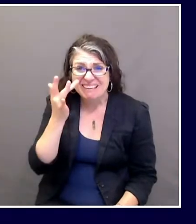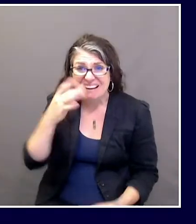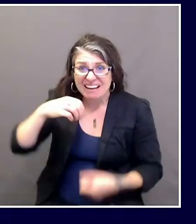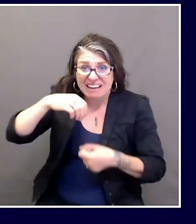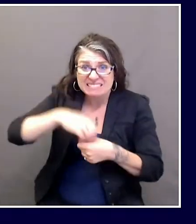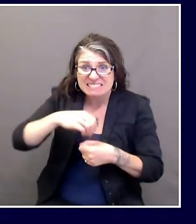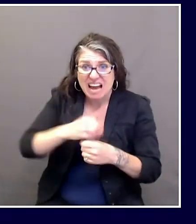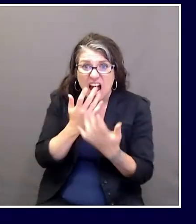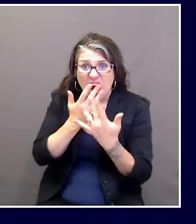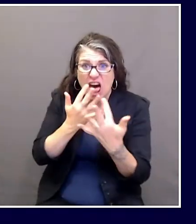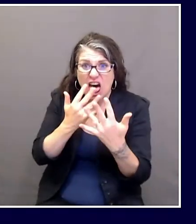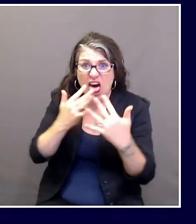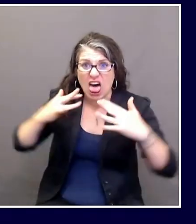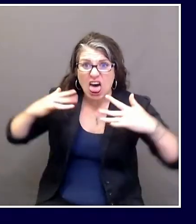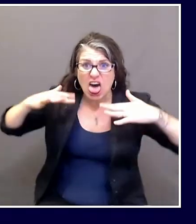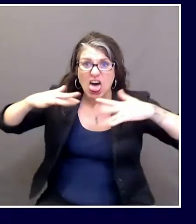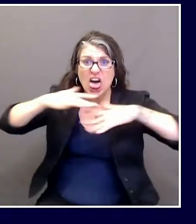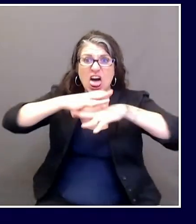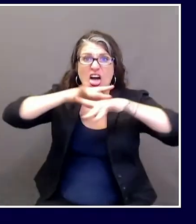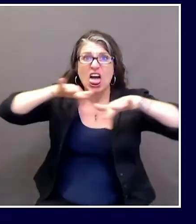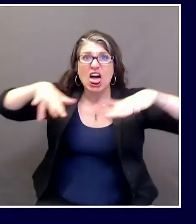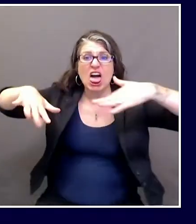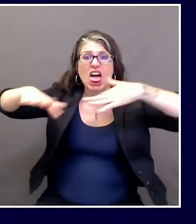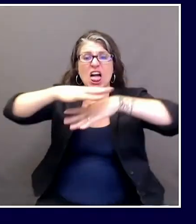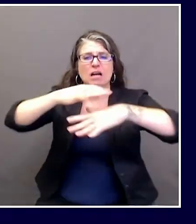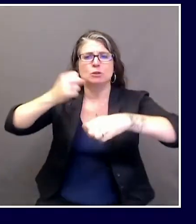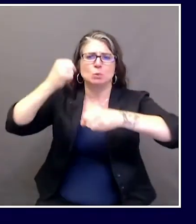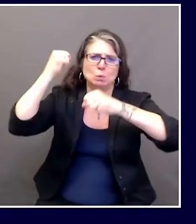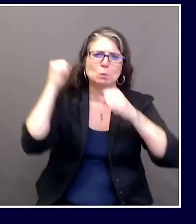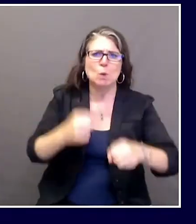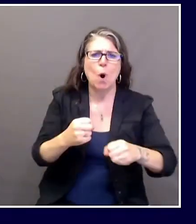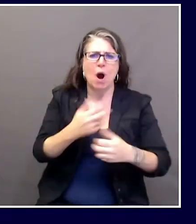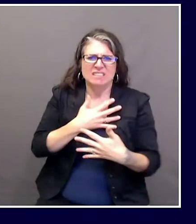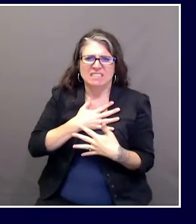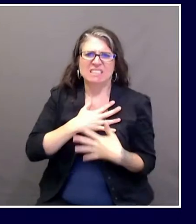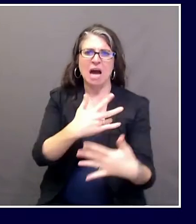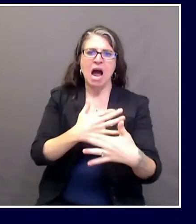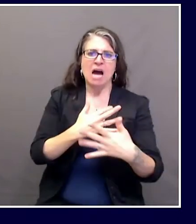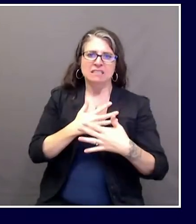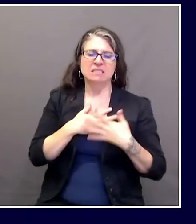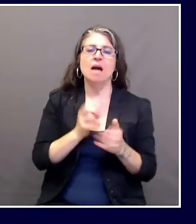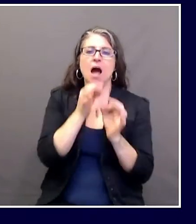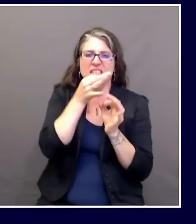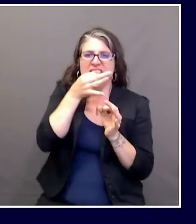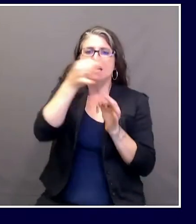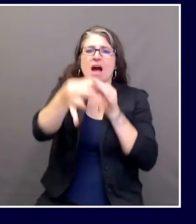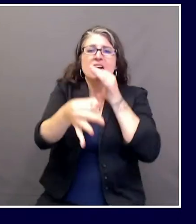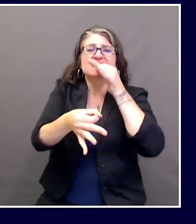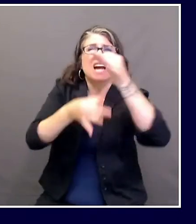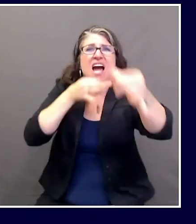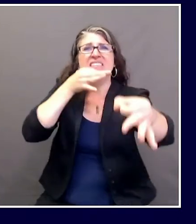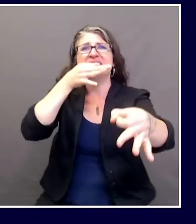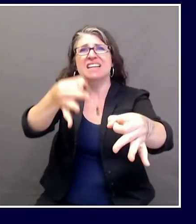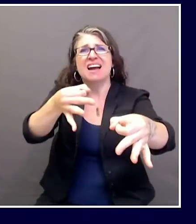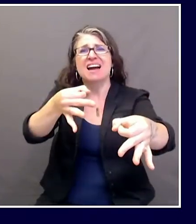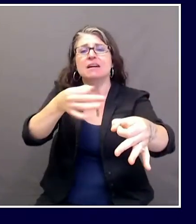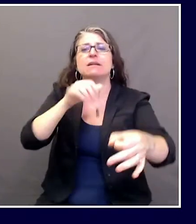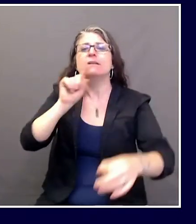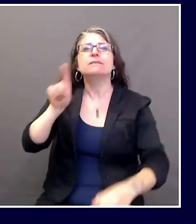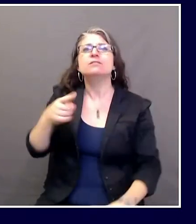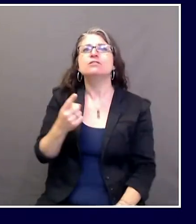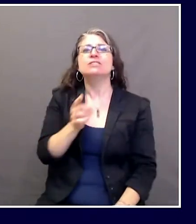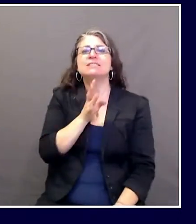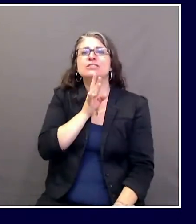always around others as well because you're in the house of worship singing with your fellow congregants. So it's a